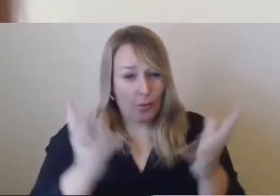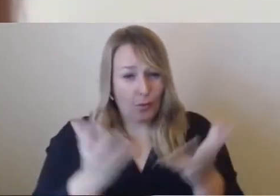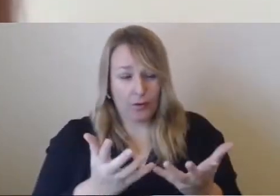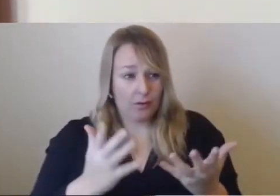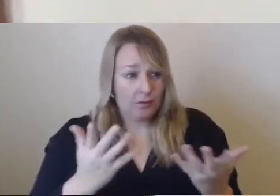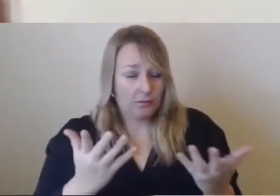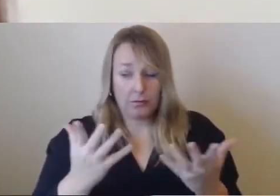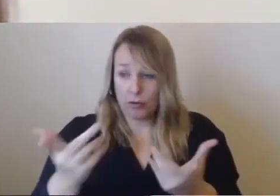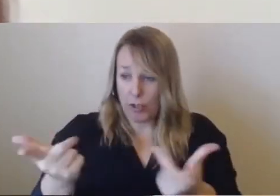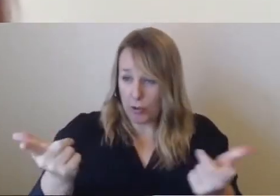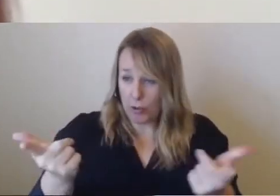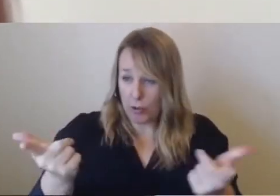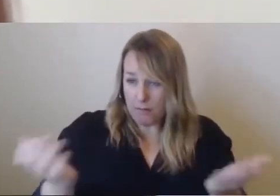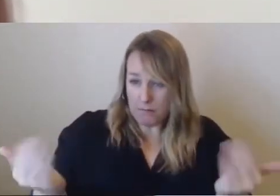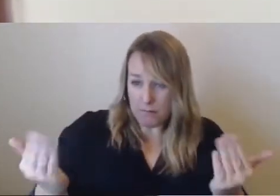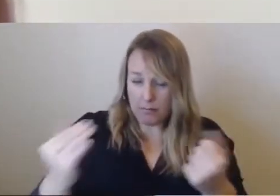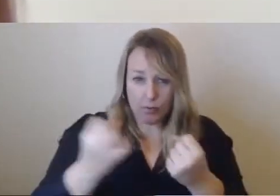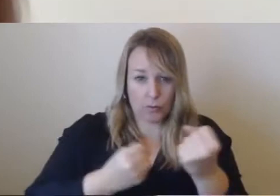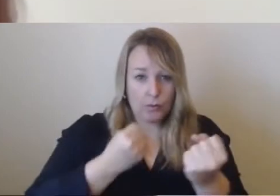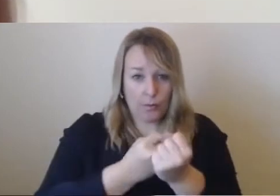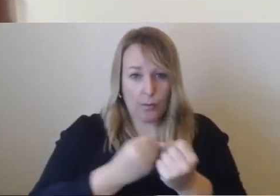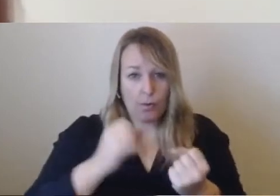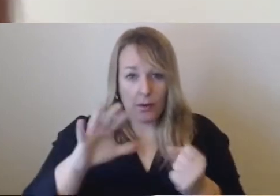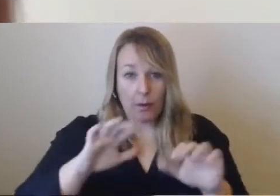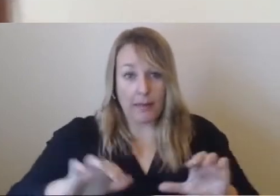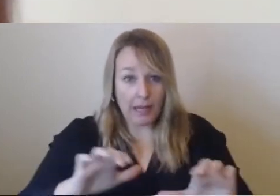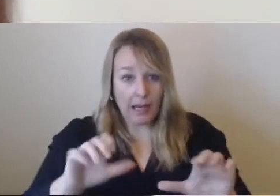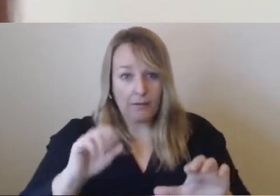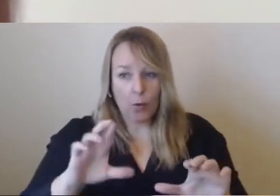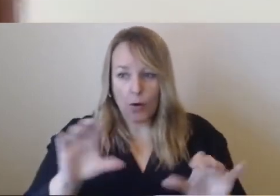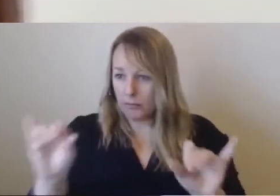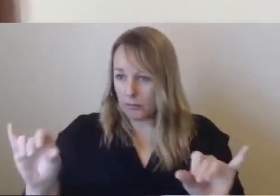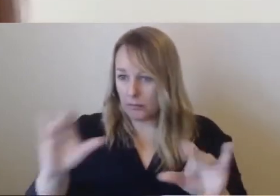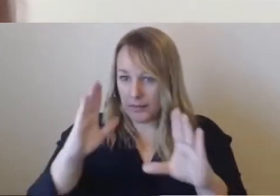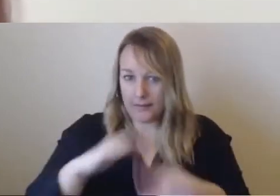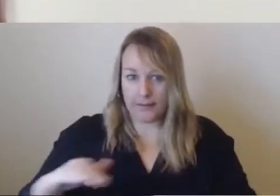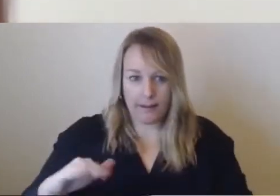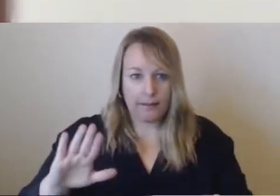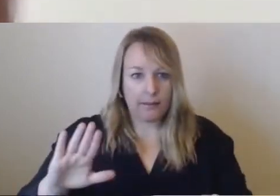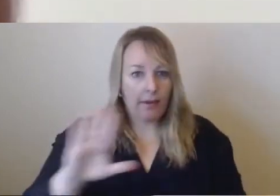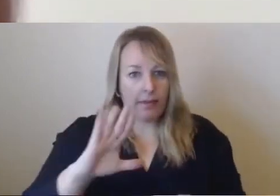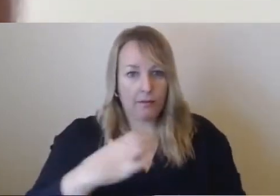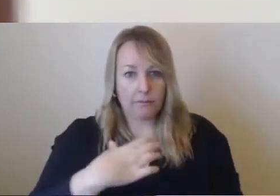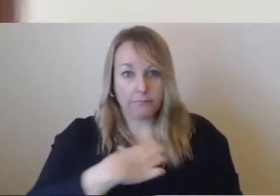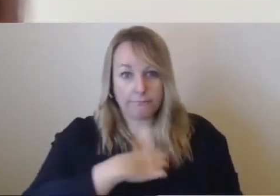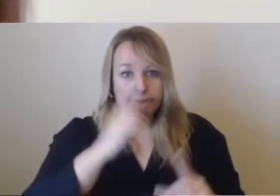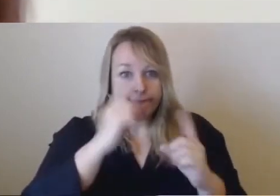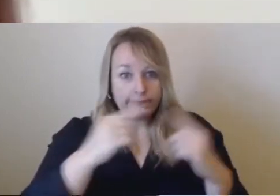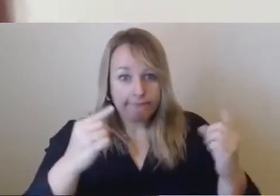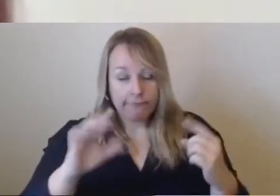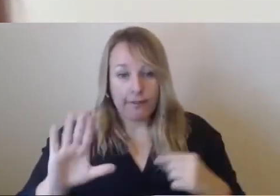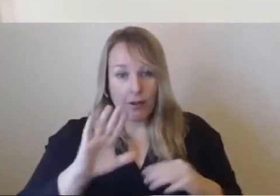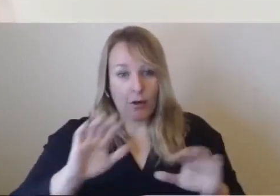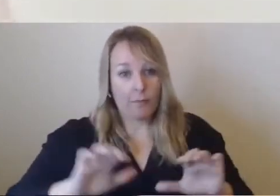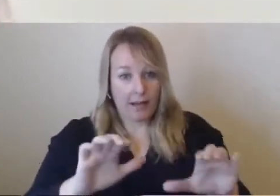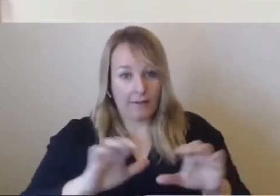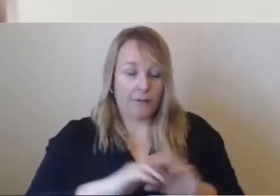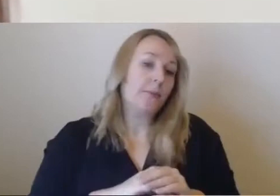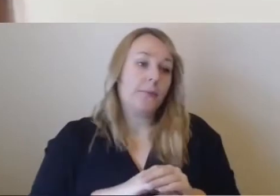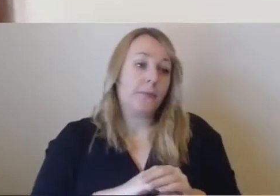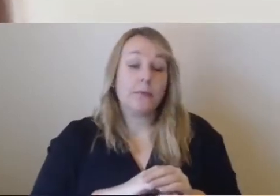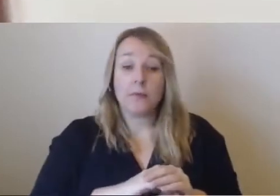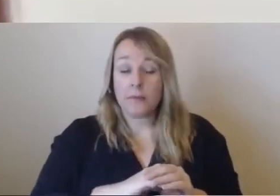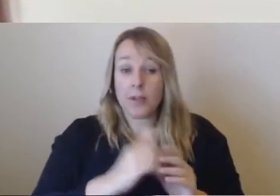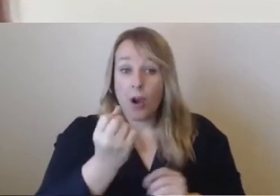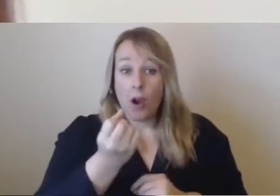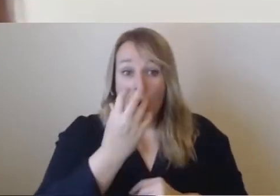its behavior, or at a minimum to stay silent with their objections regarding its behavior in Xinjiang. Hong Kong, with